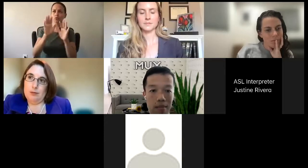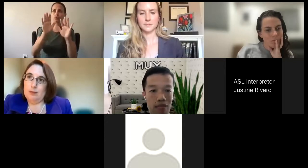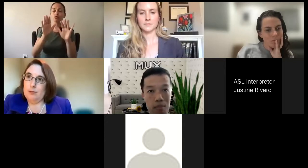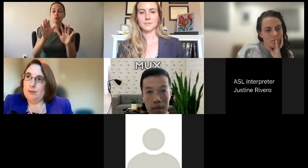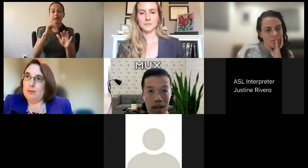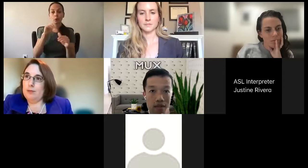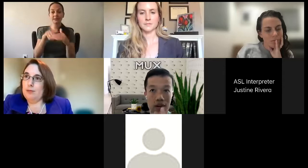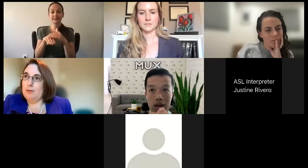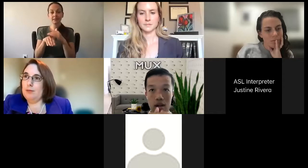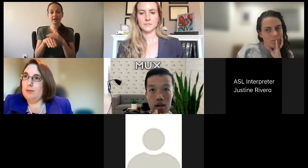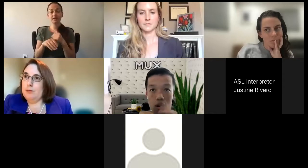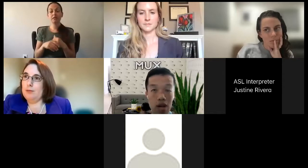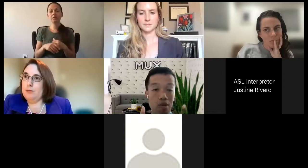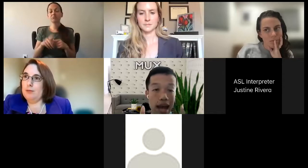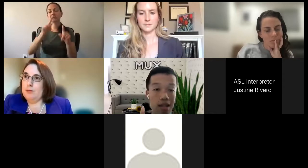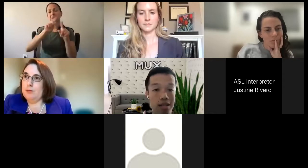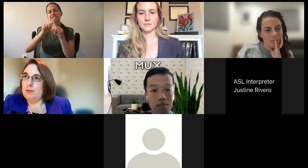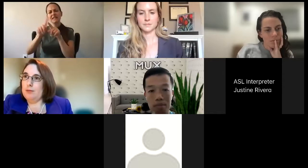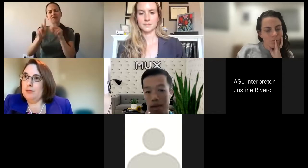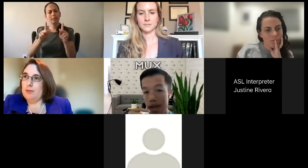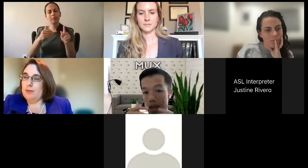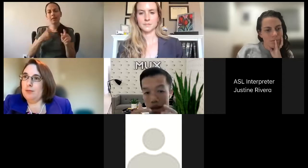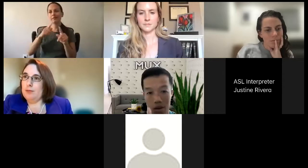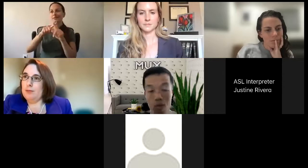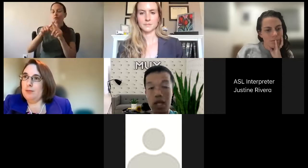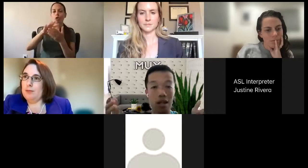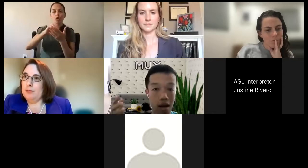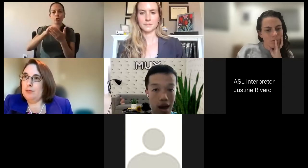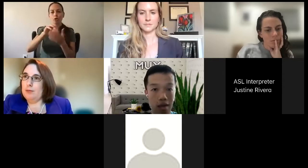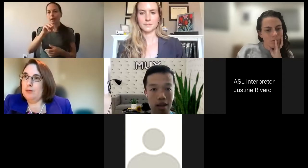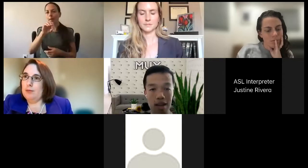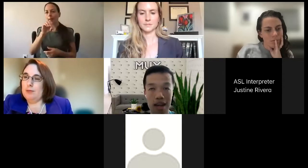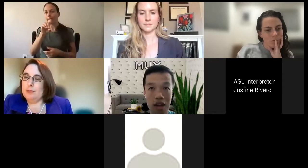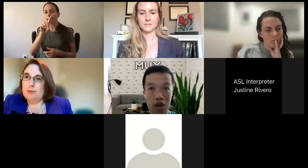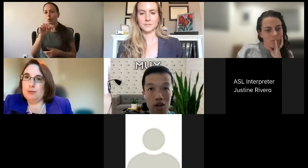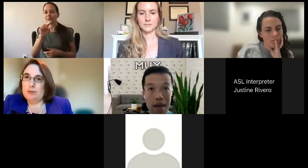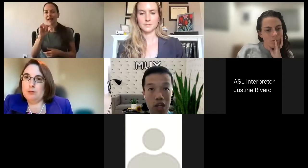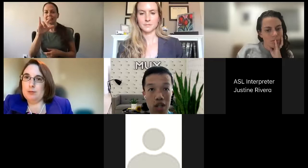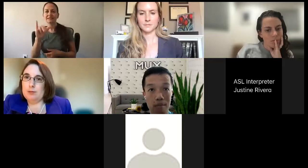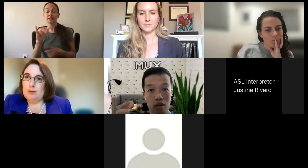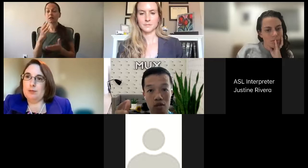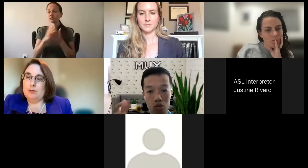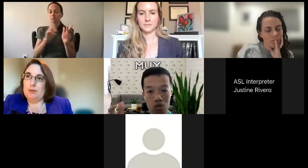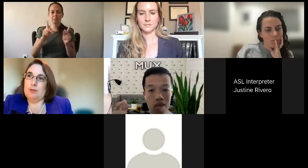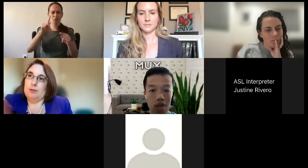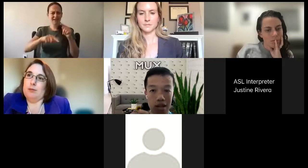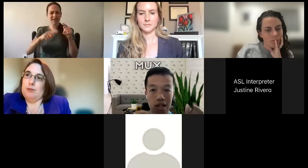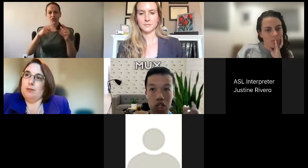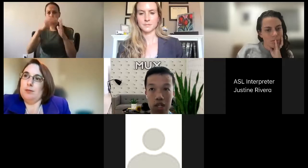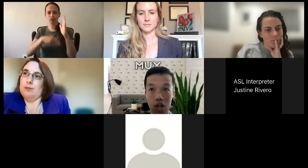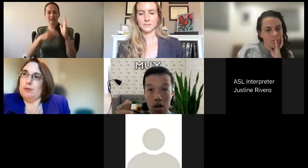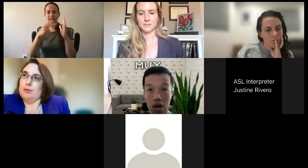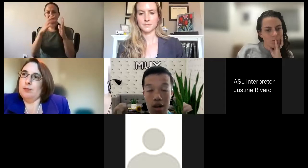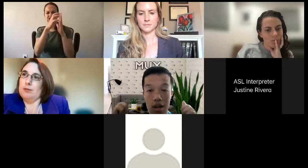accessible. Different people have different learning modalities. Some people can't read a long document, and you can only imagine the number of rules